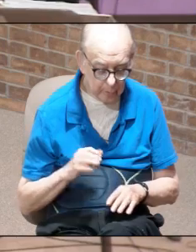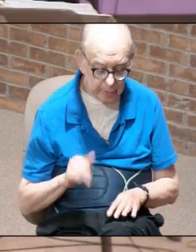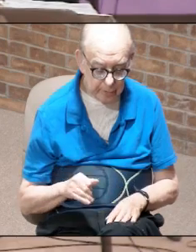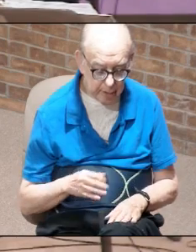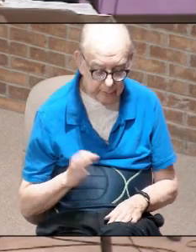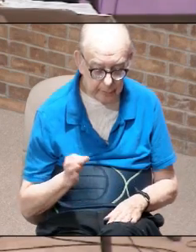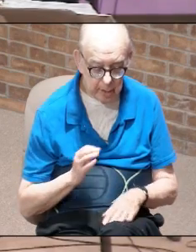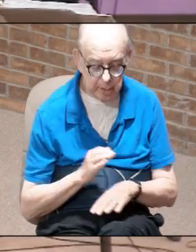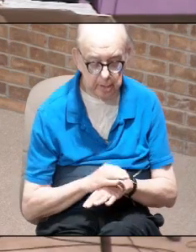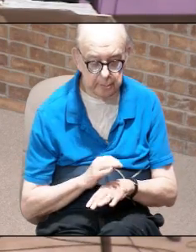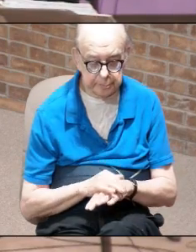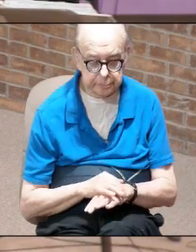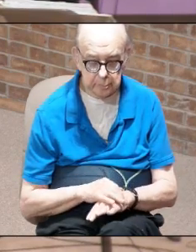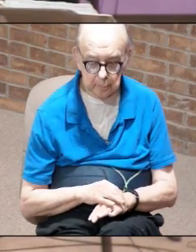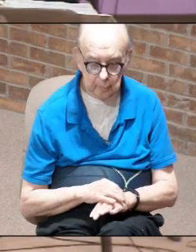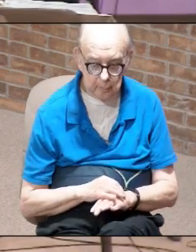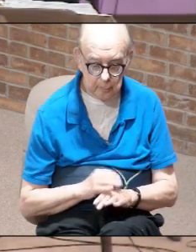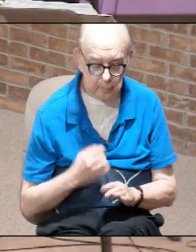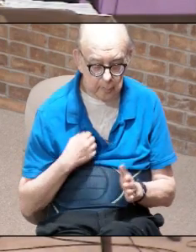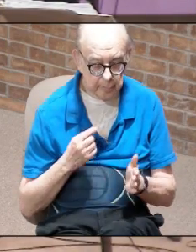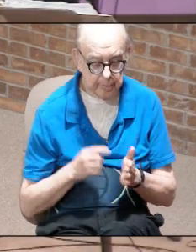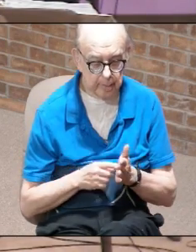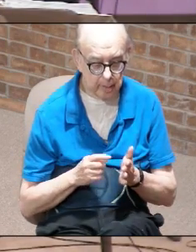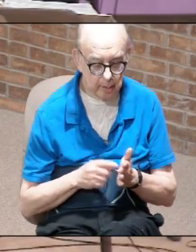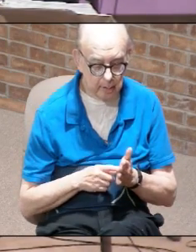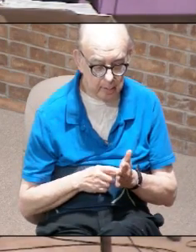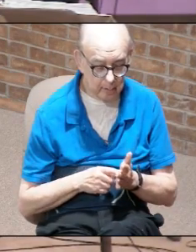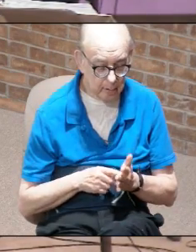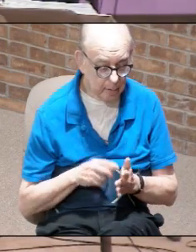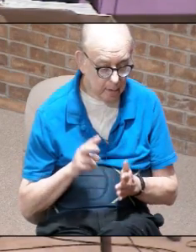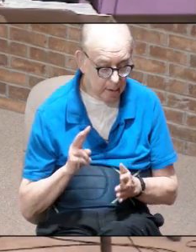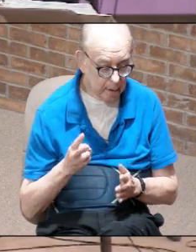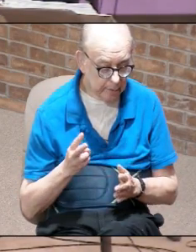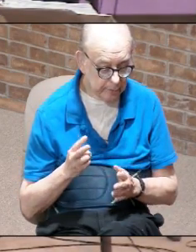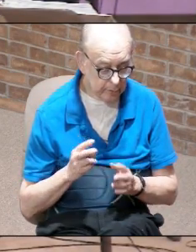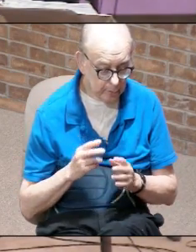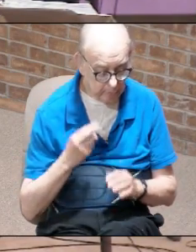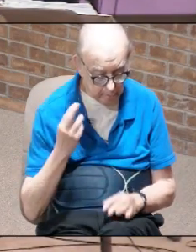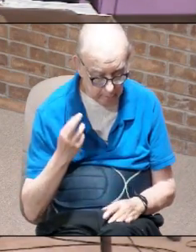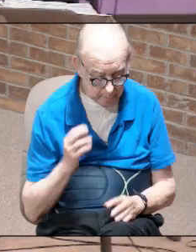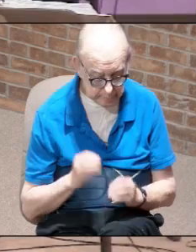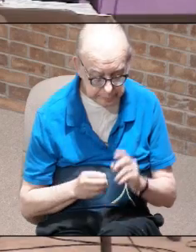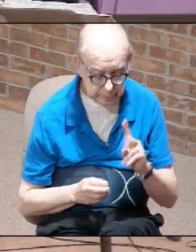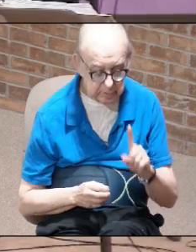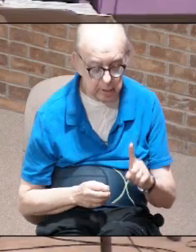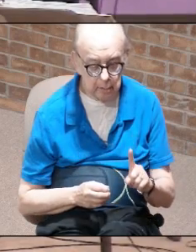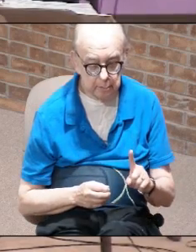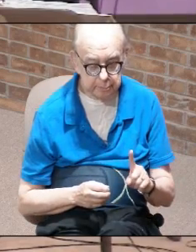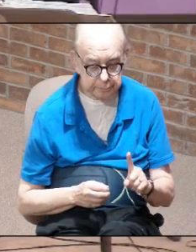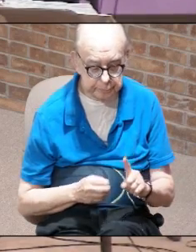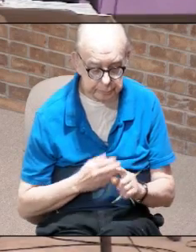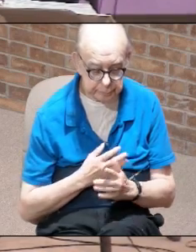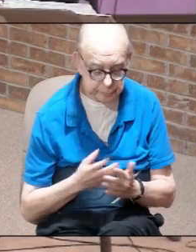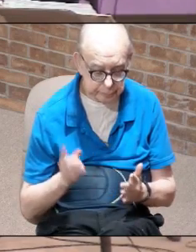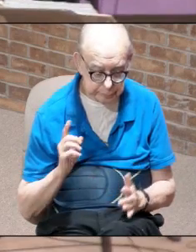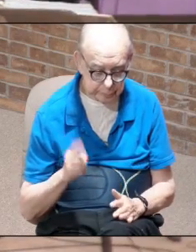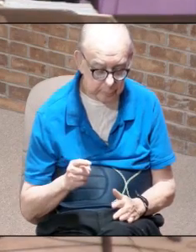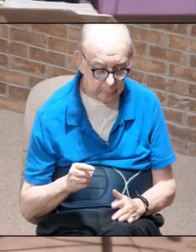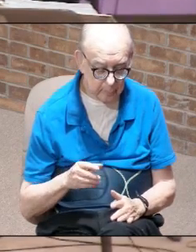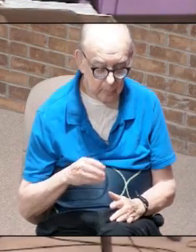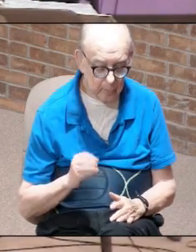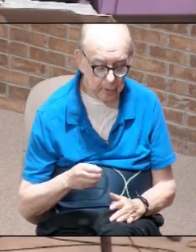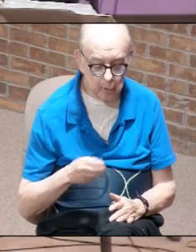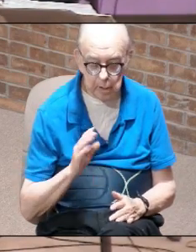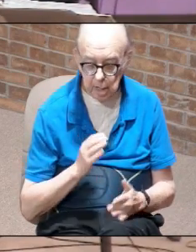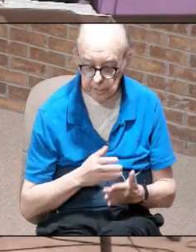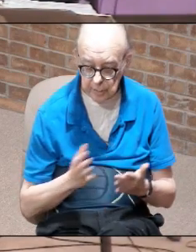But our indebtedness is twofold. Number one, every one of us owe God